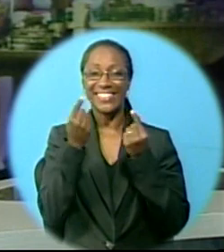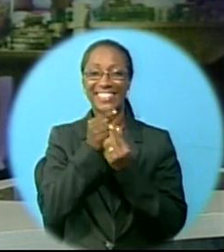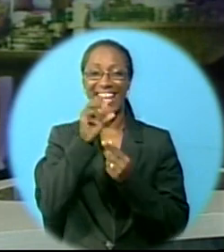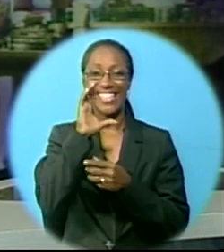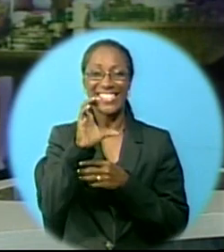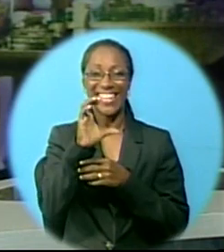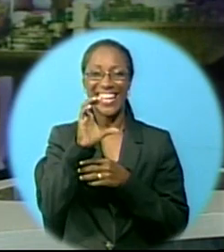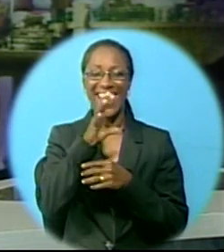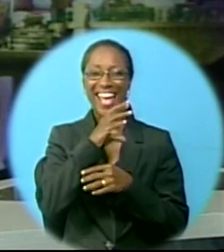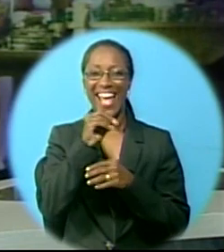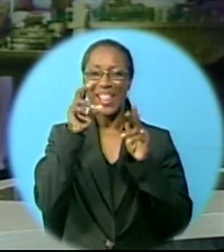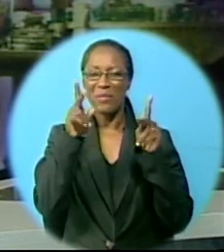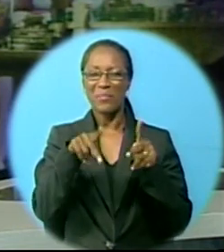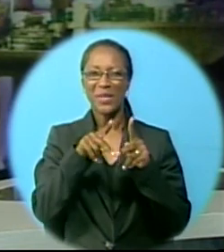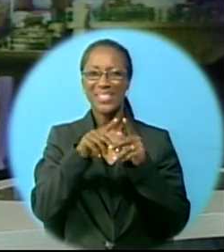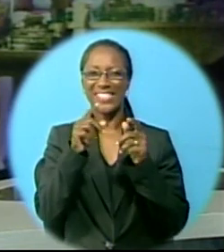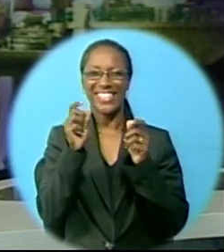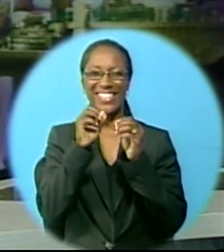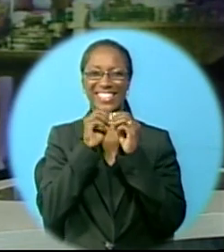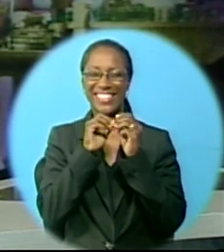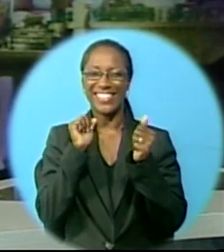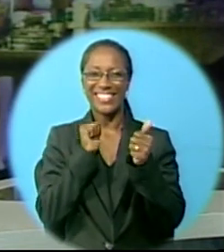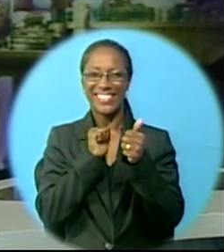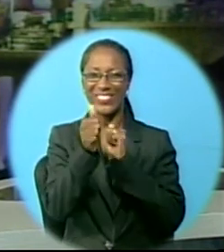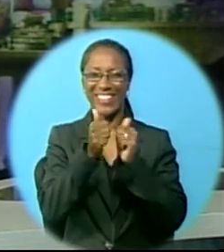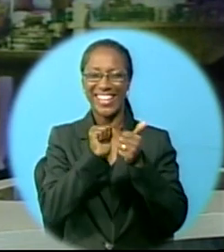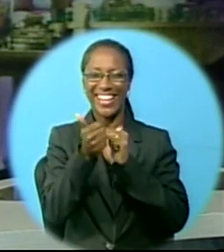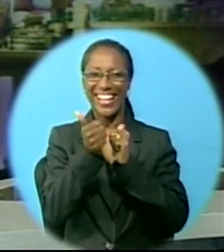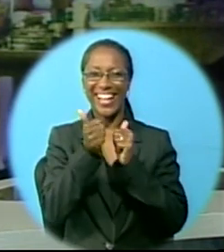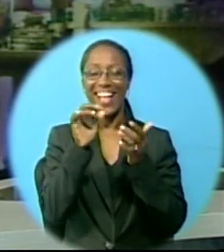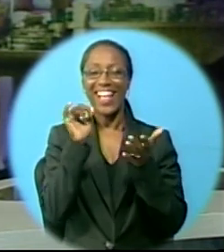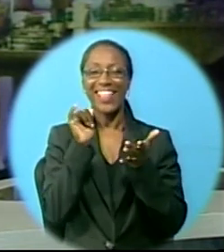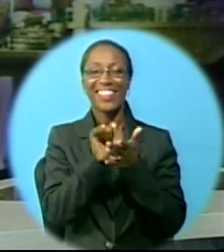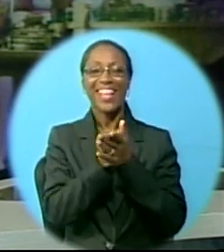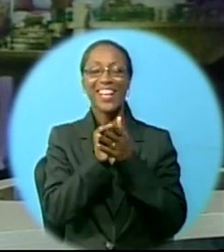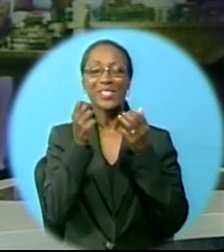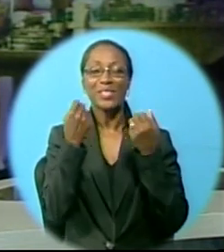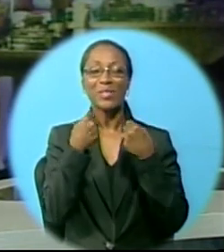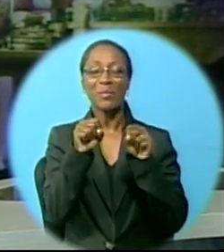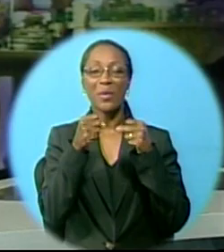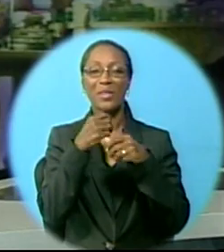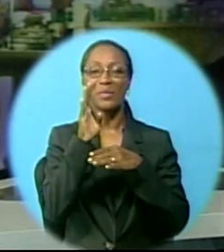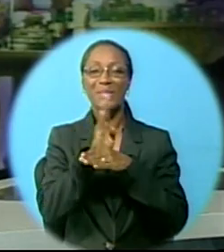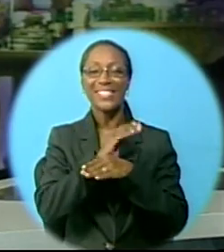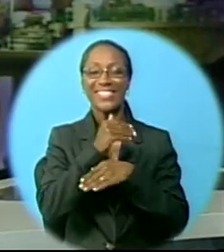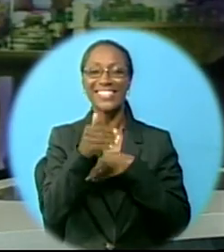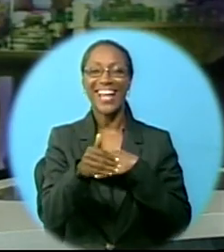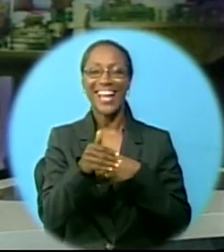beat. Horribly wrong. That's it for sports. The business report is next.